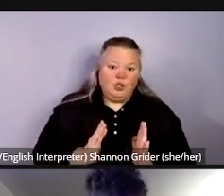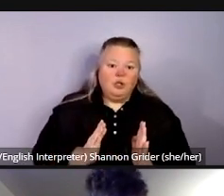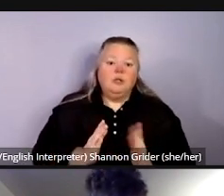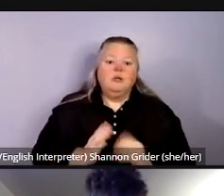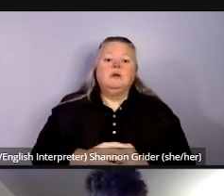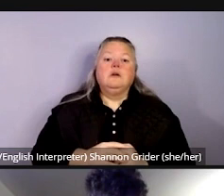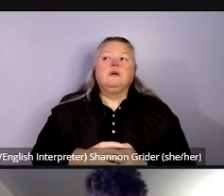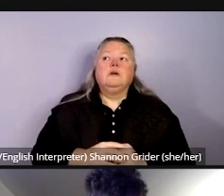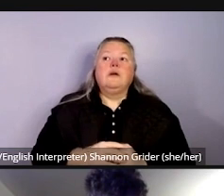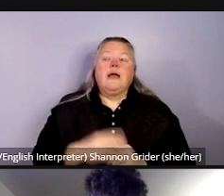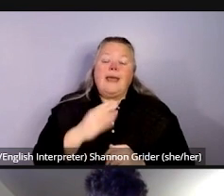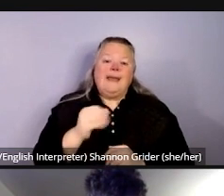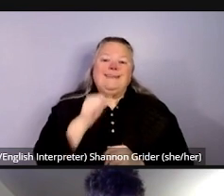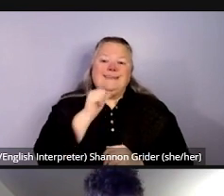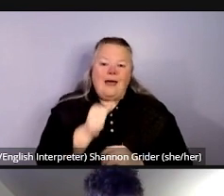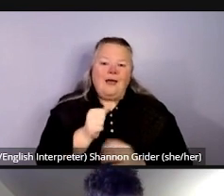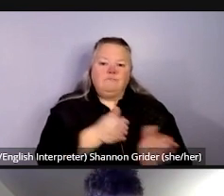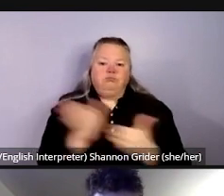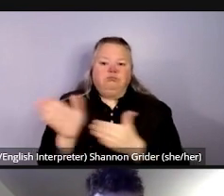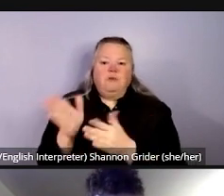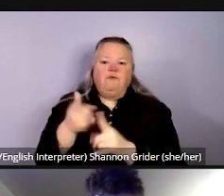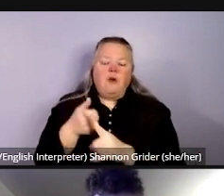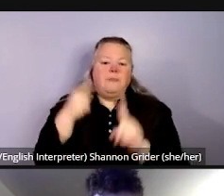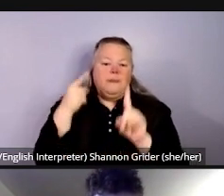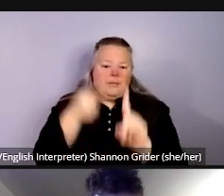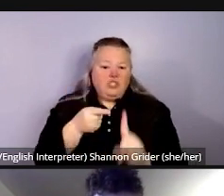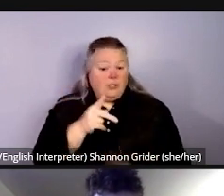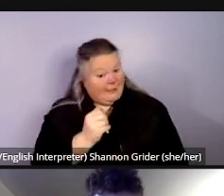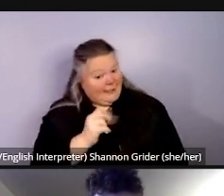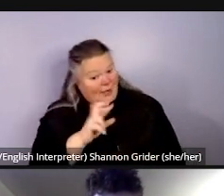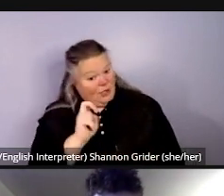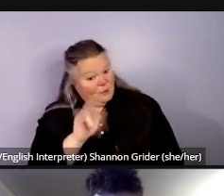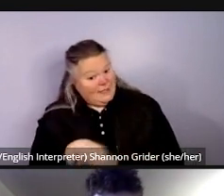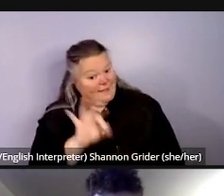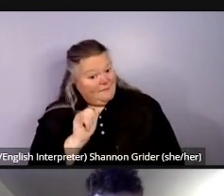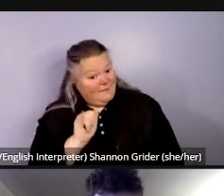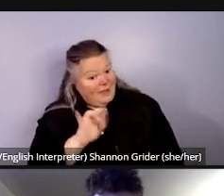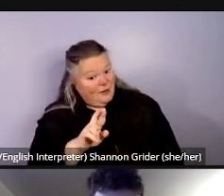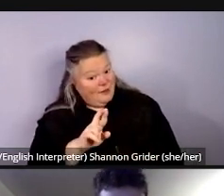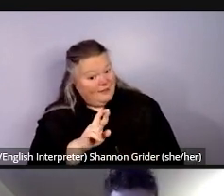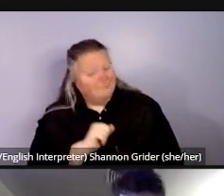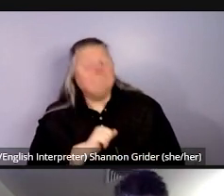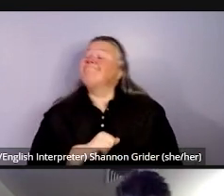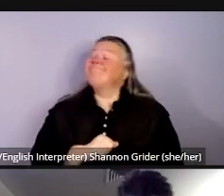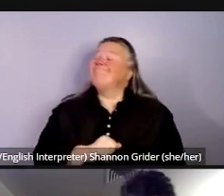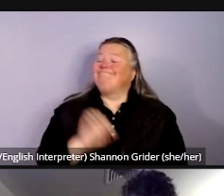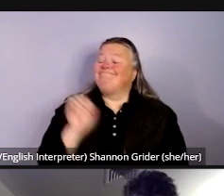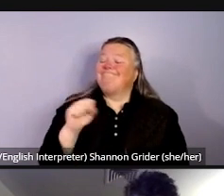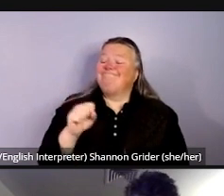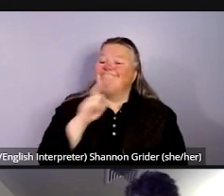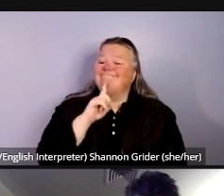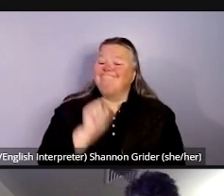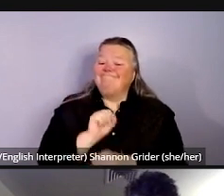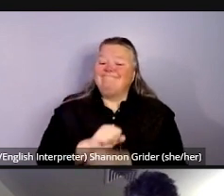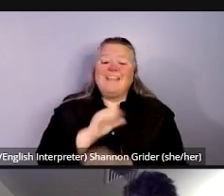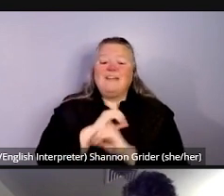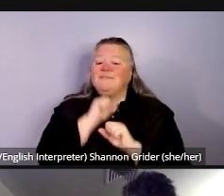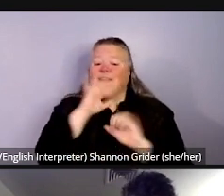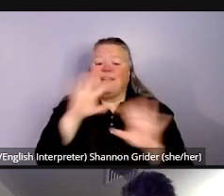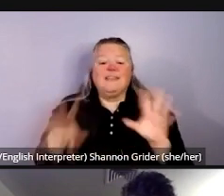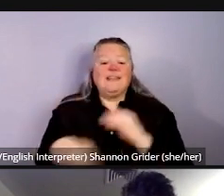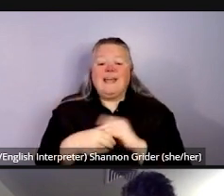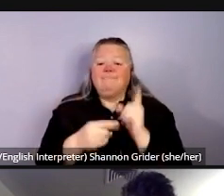from our mission. Karen, is that fair? Yeah, absolutely. I have nothing to add to